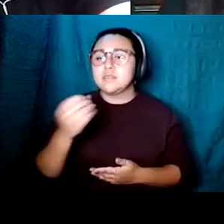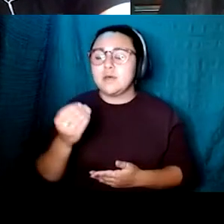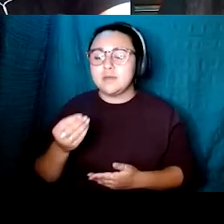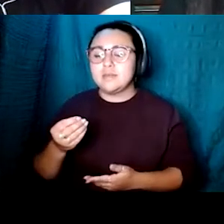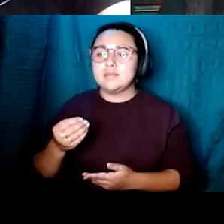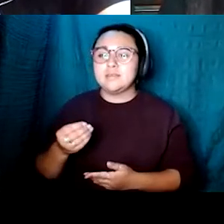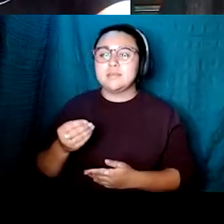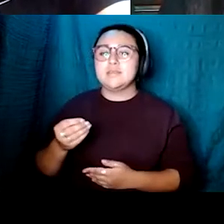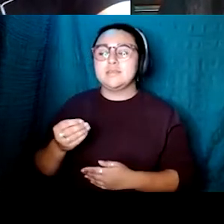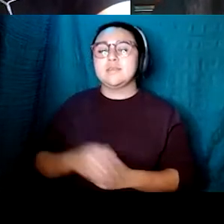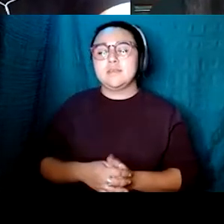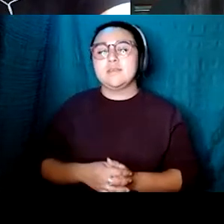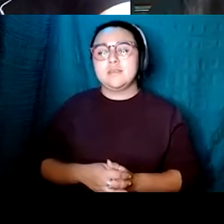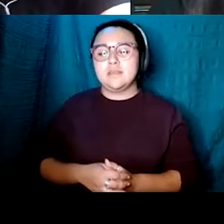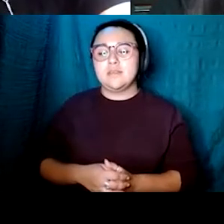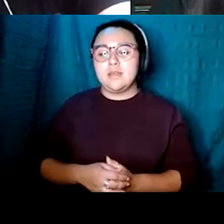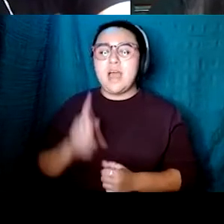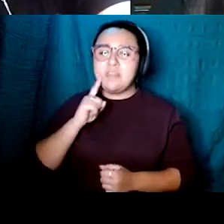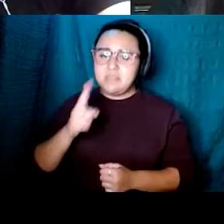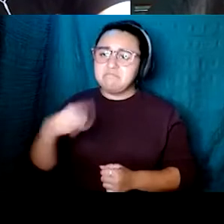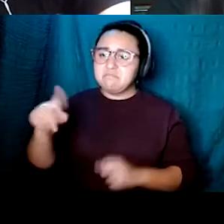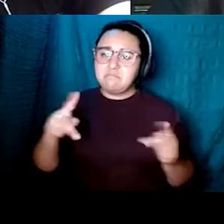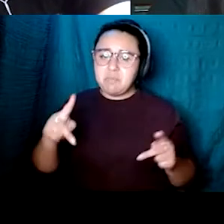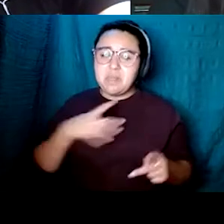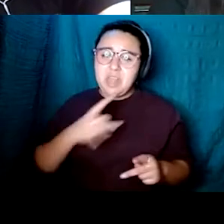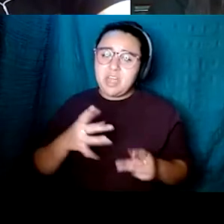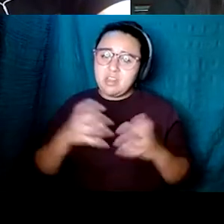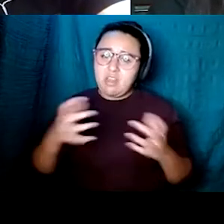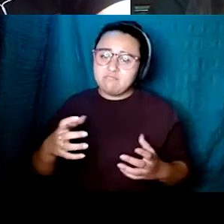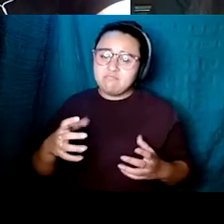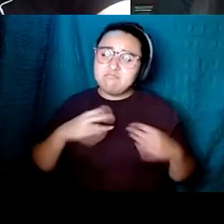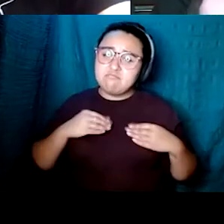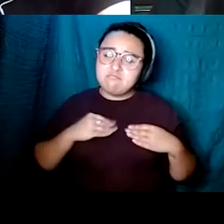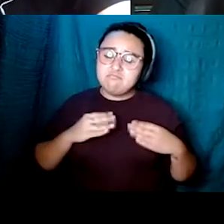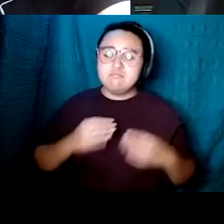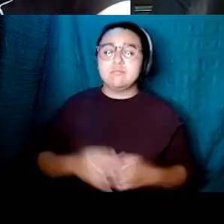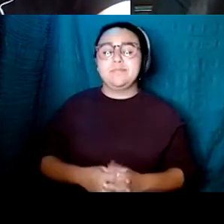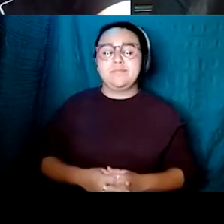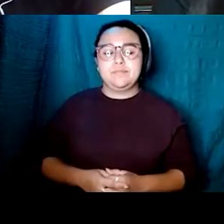I'm going to take that as it's been received really well. And it's also on like